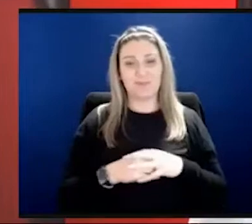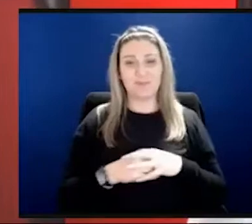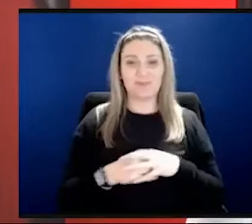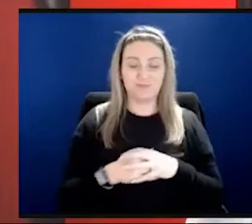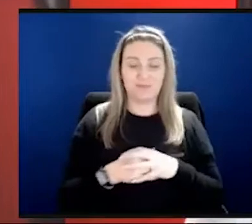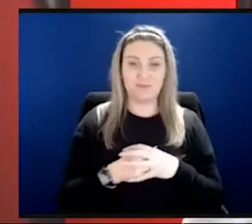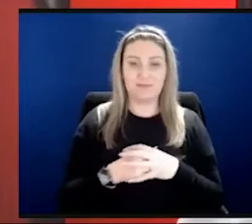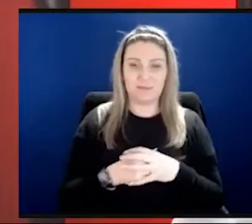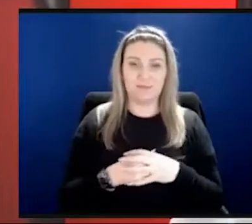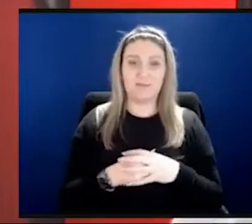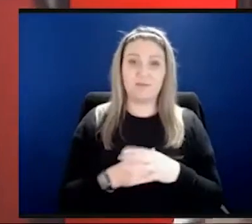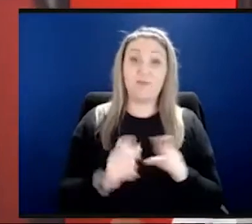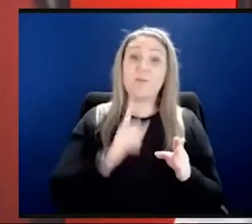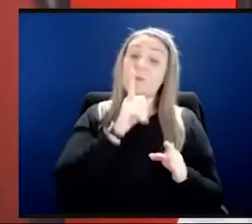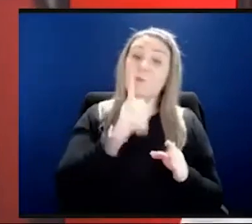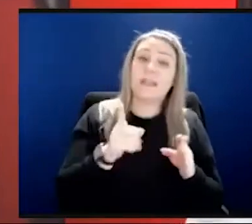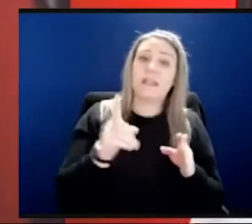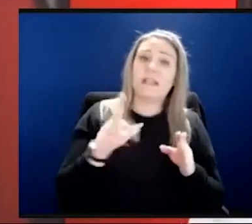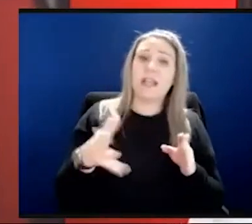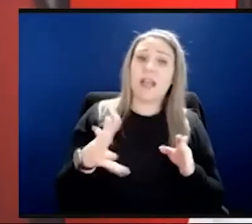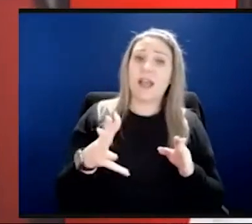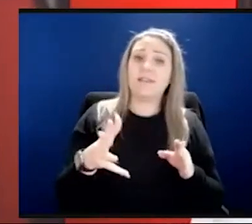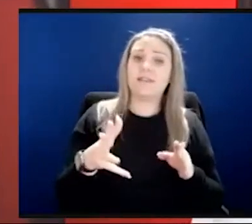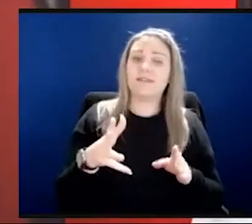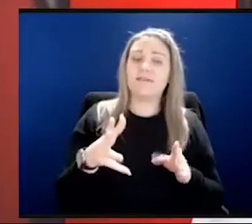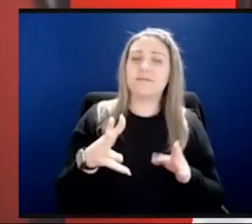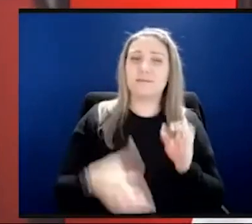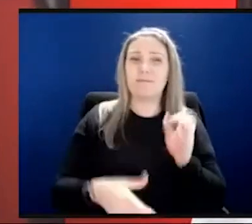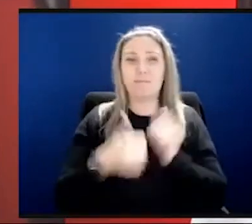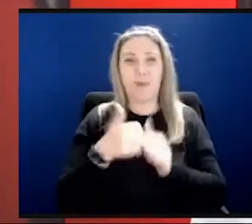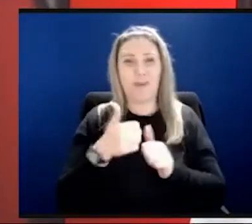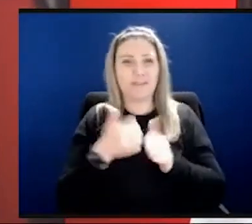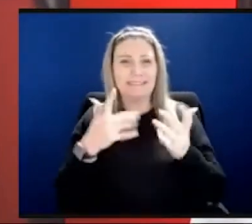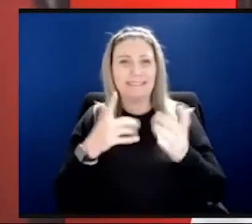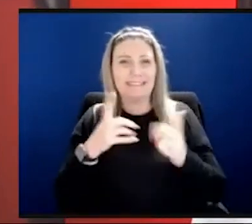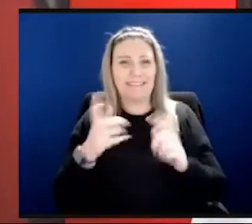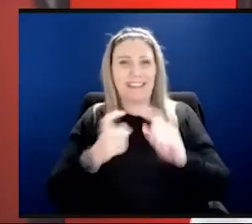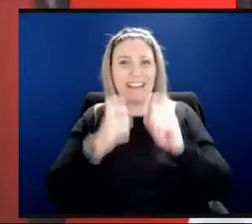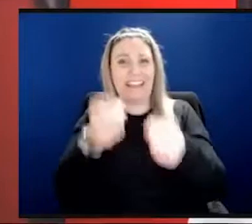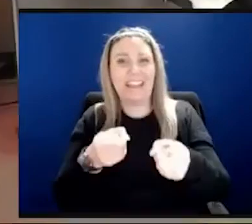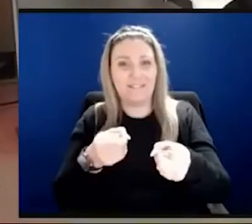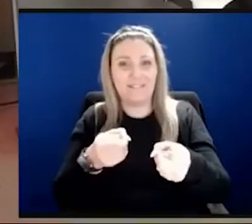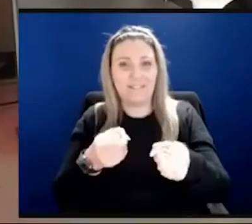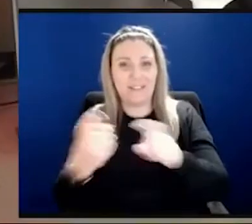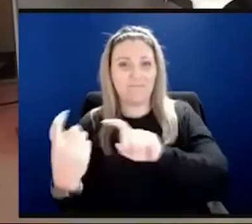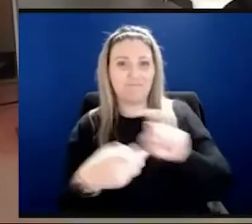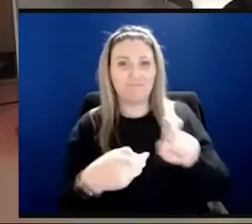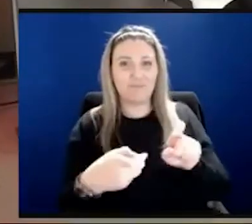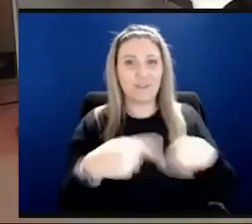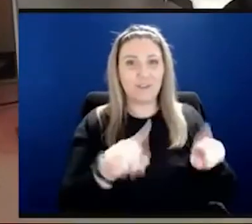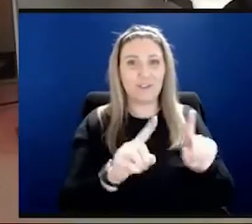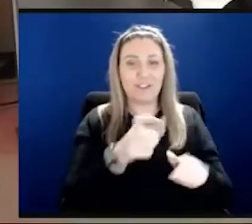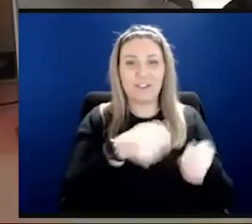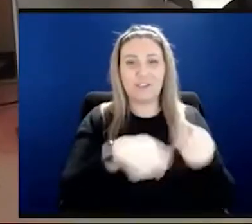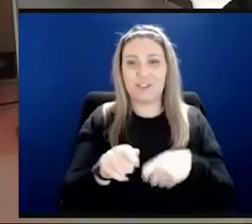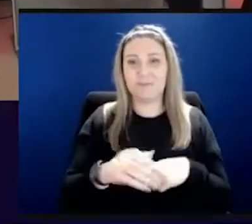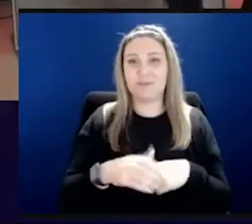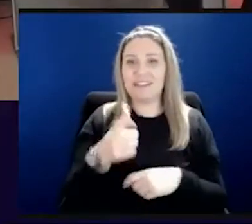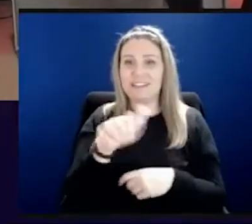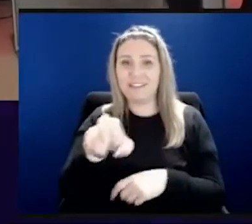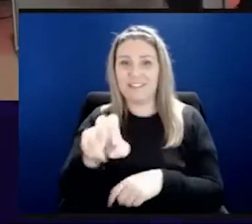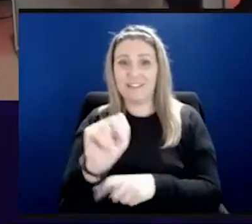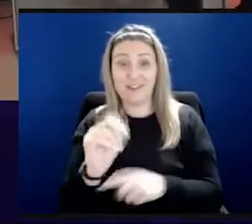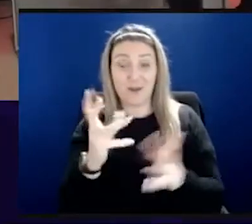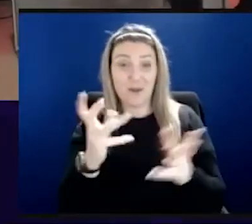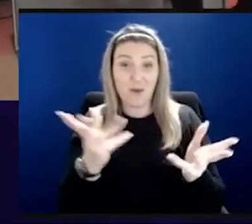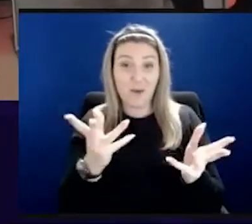really kind of make the most of the gift that was given in the transplant. Garen, what do you want to say to